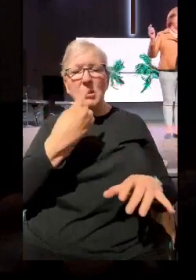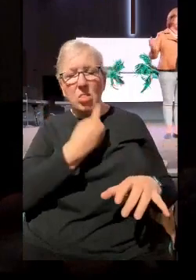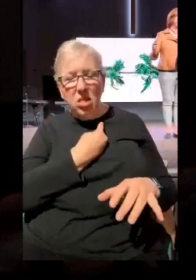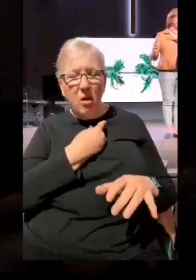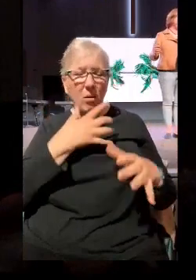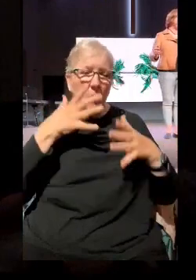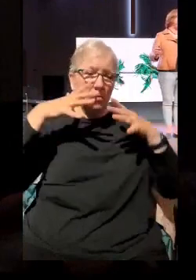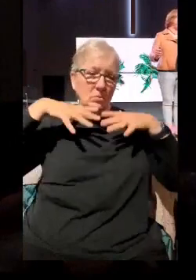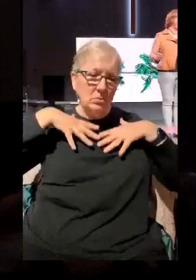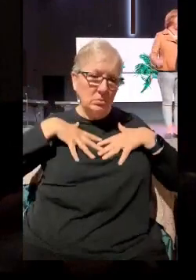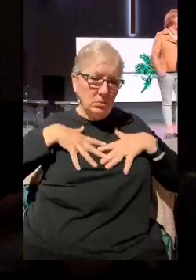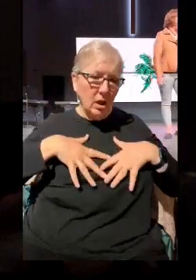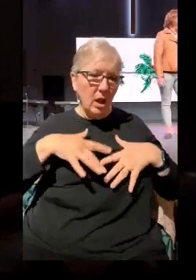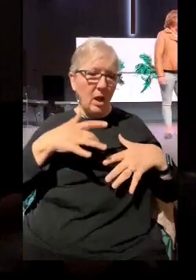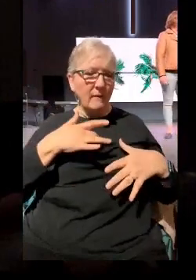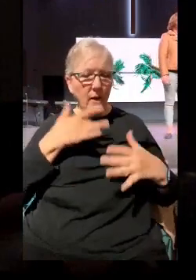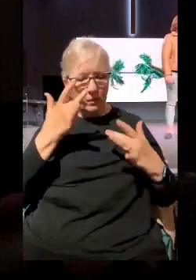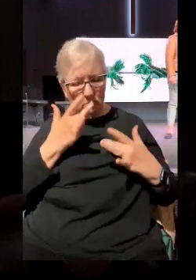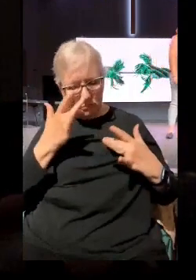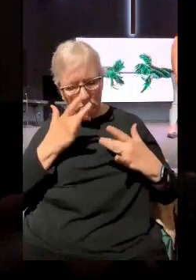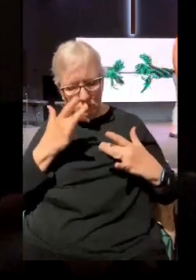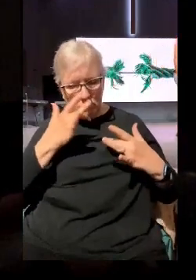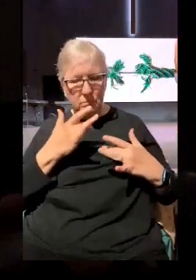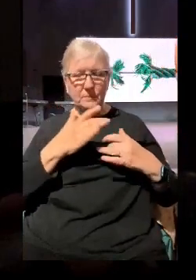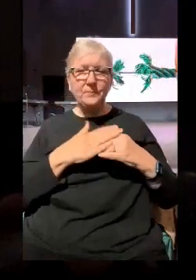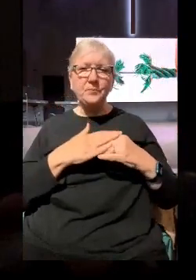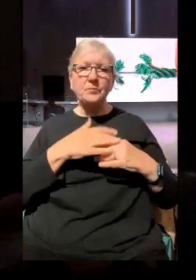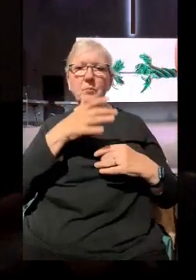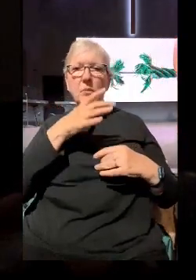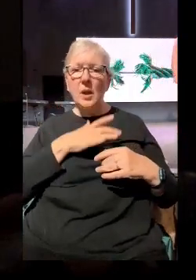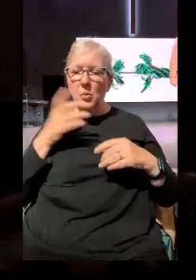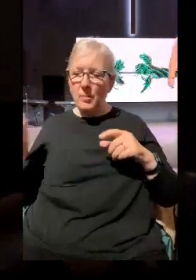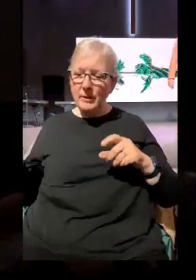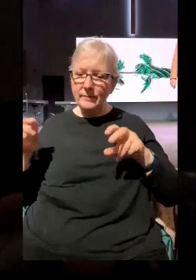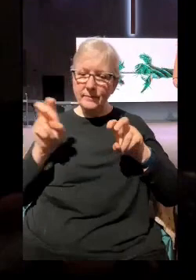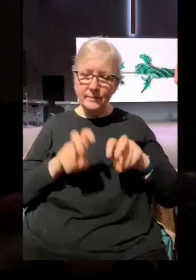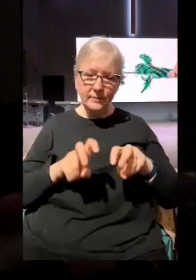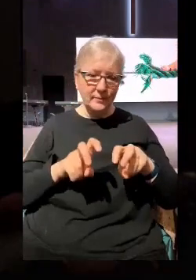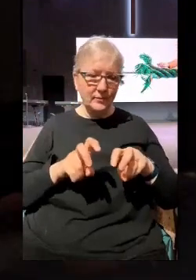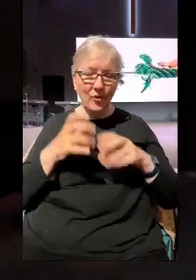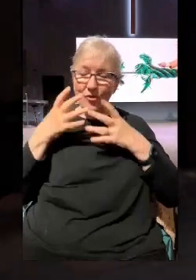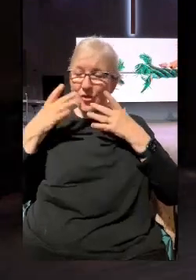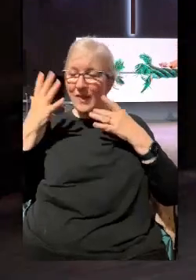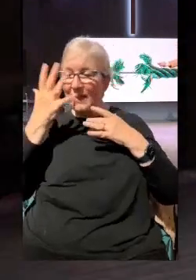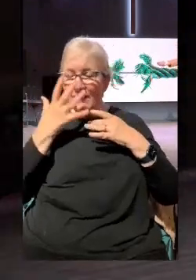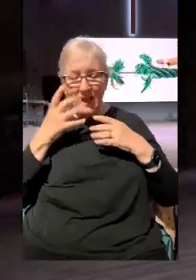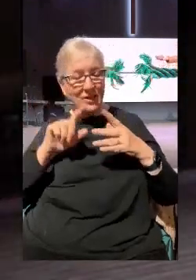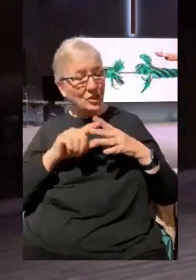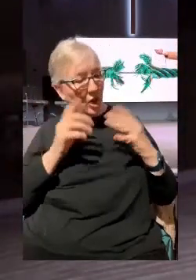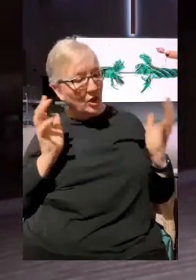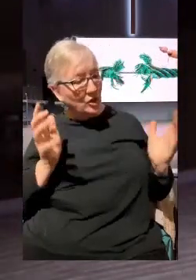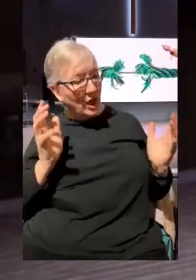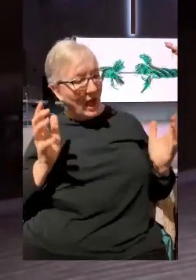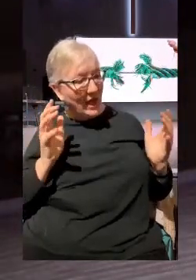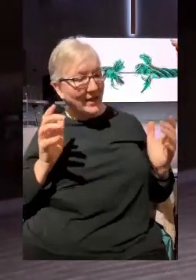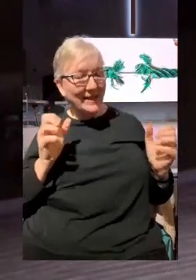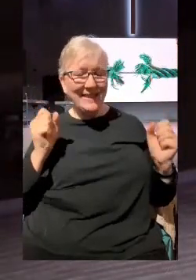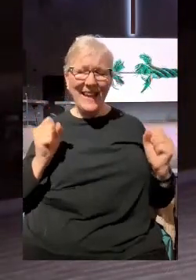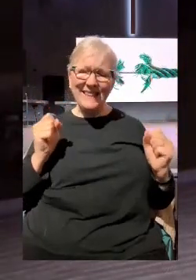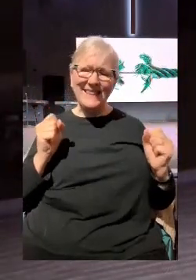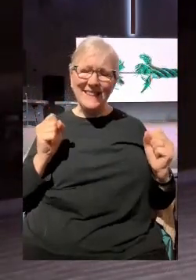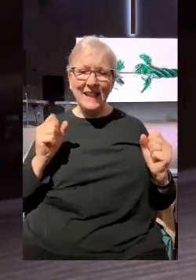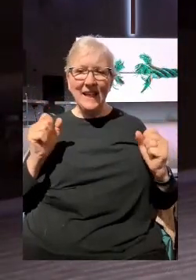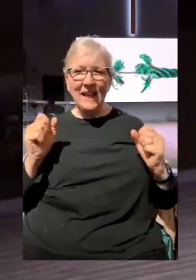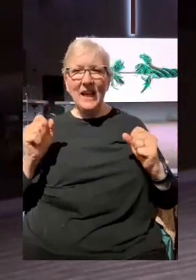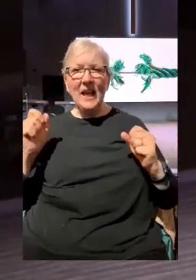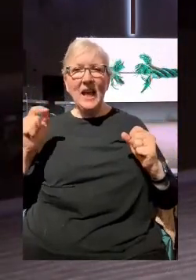very sorry for myself. And a woman came up and sat next to me, friendly face, started chatting. I was like, this is a gift. And she invited me